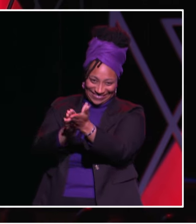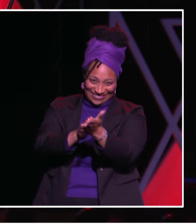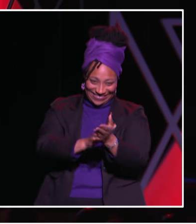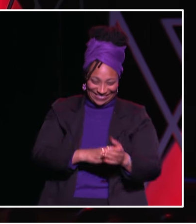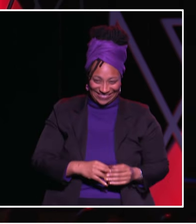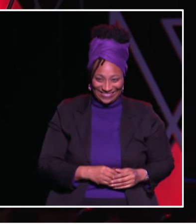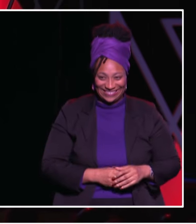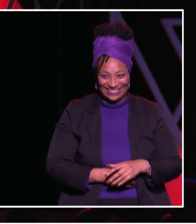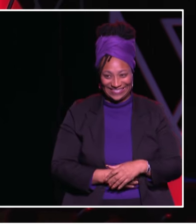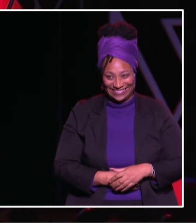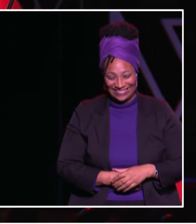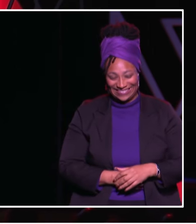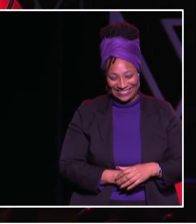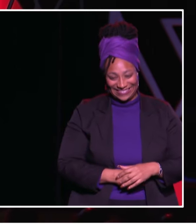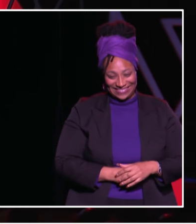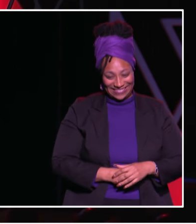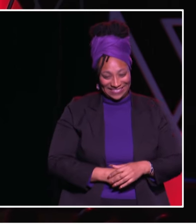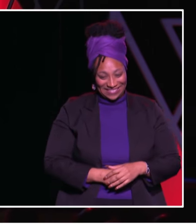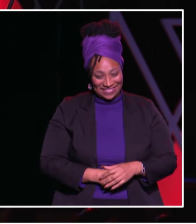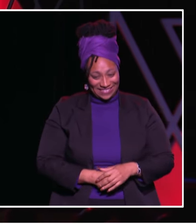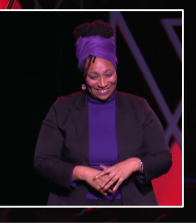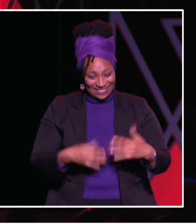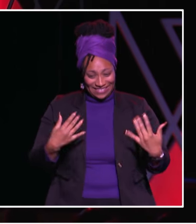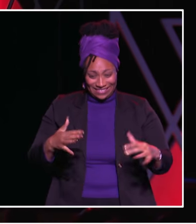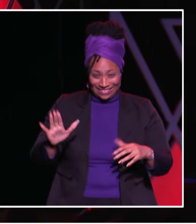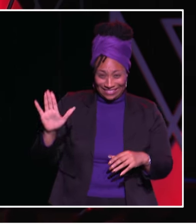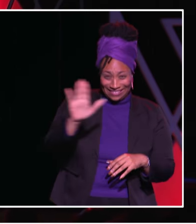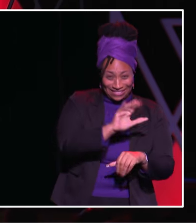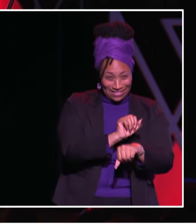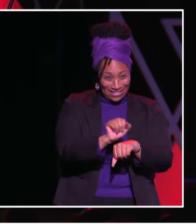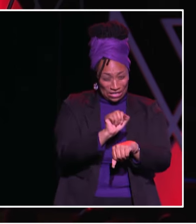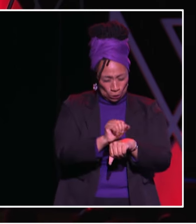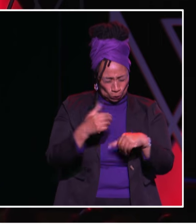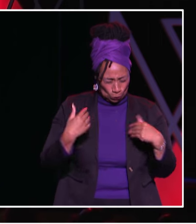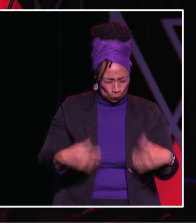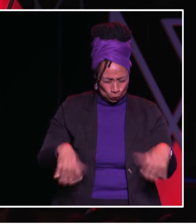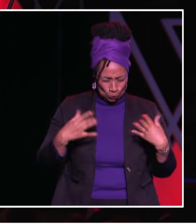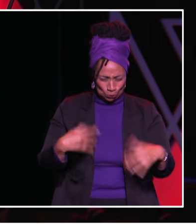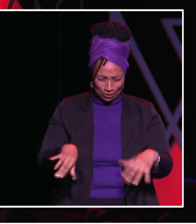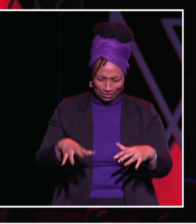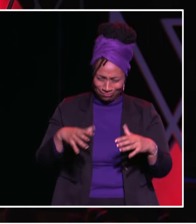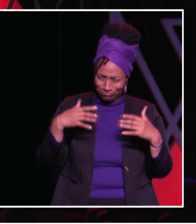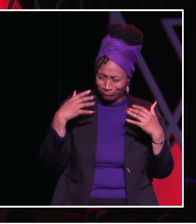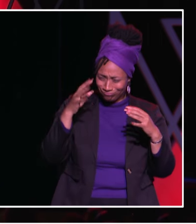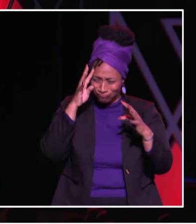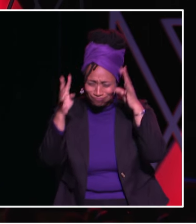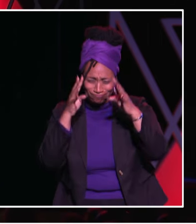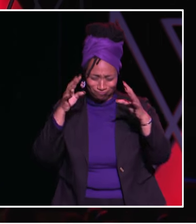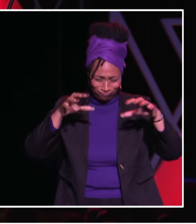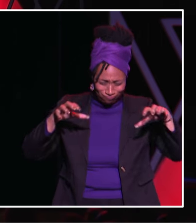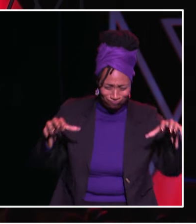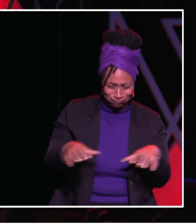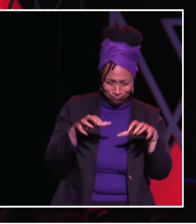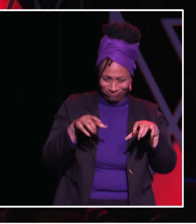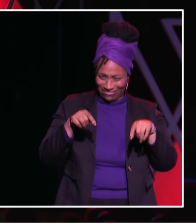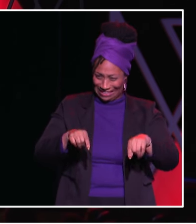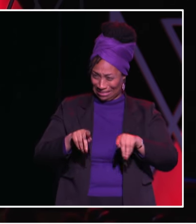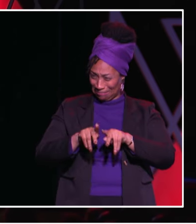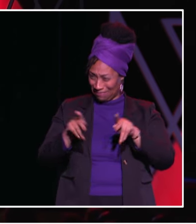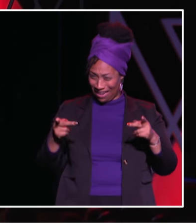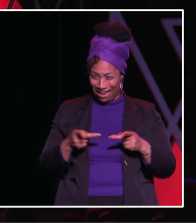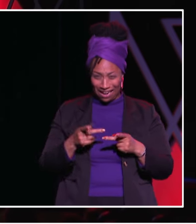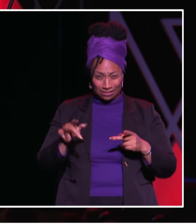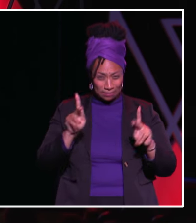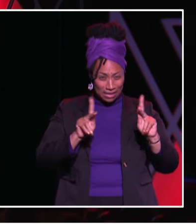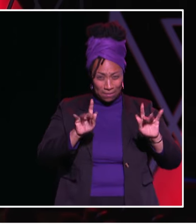It is because of your dedication and creativity that makes nights like this possible, and I am so proud of the work that we get